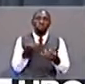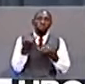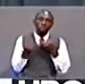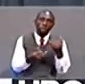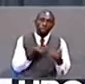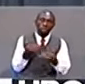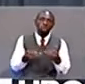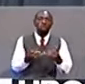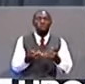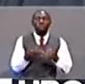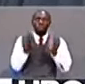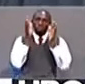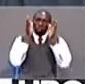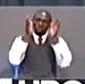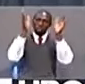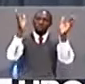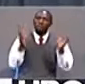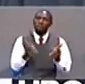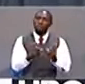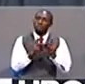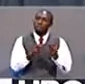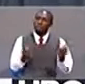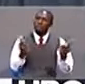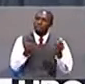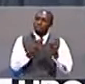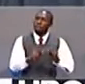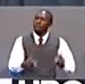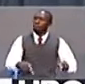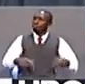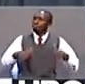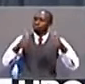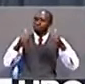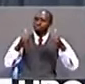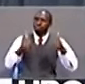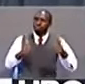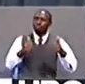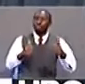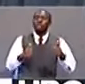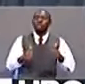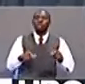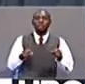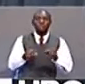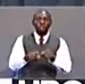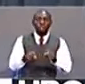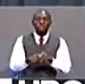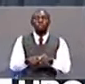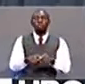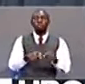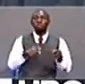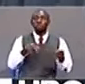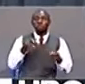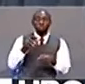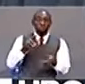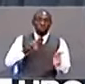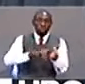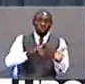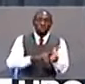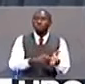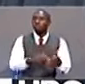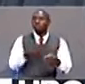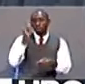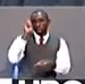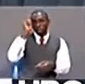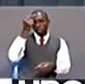a very significant recognition that government attaches to his contribution